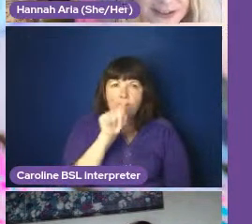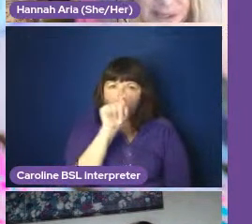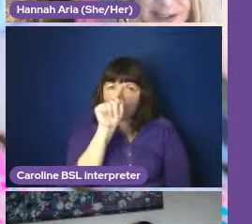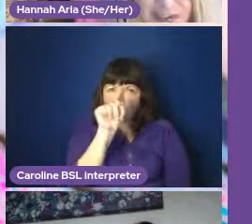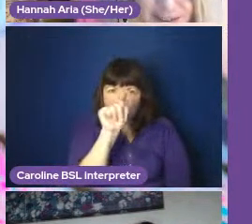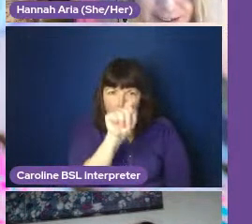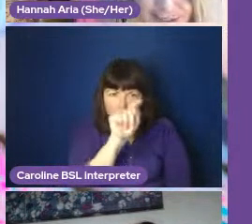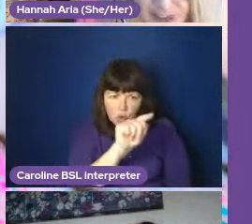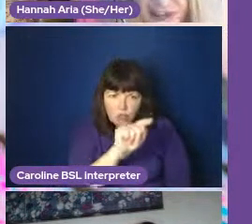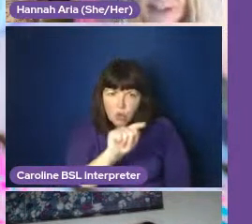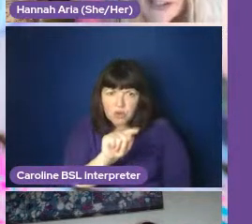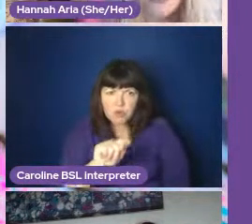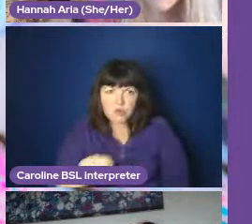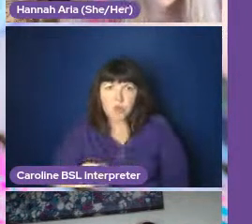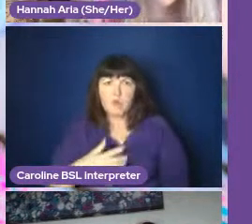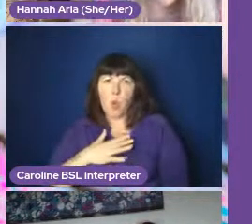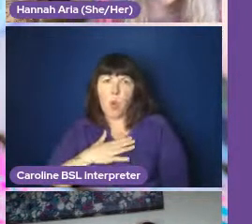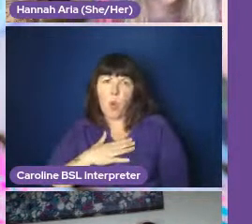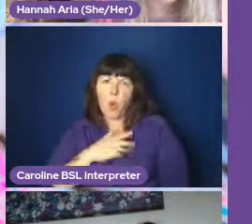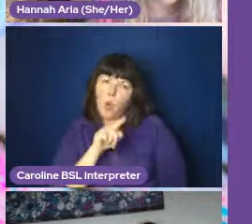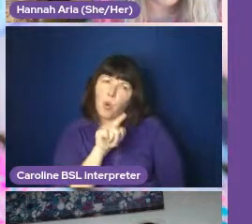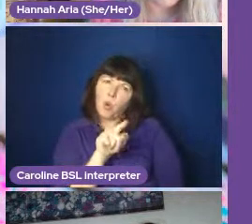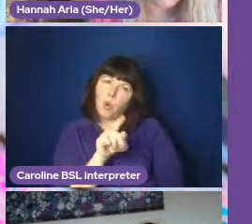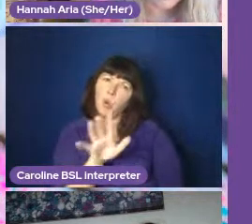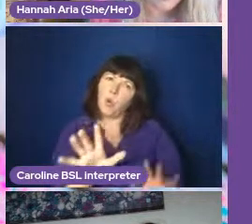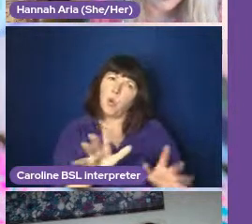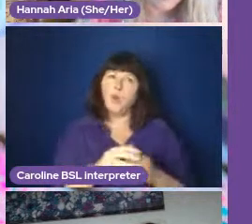done. That kind of looks like those